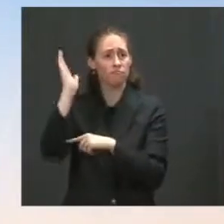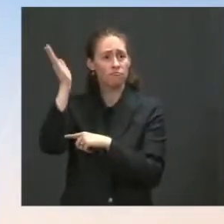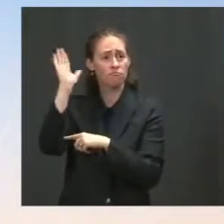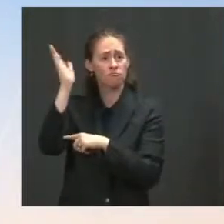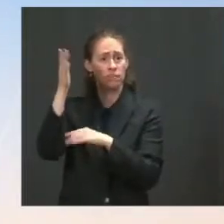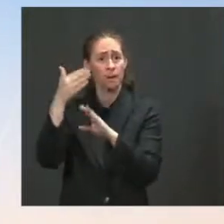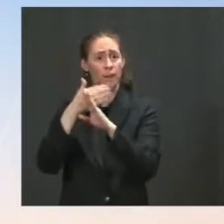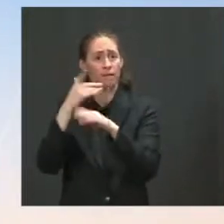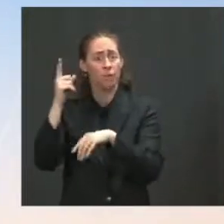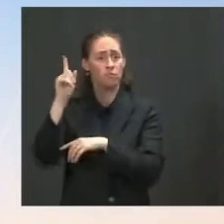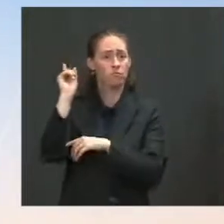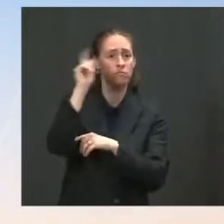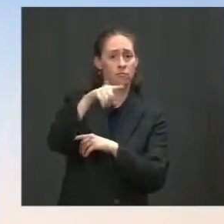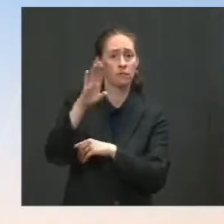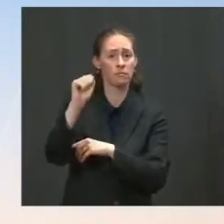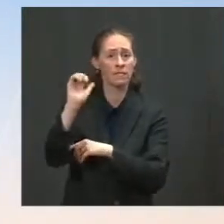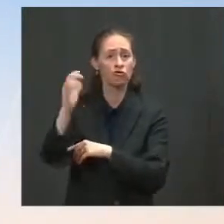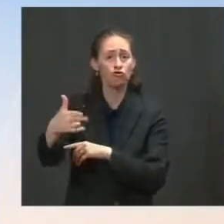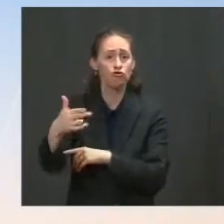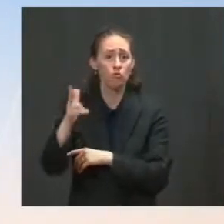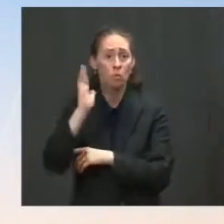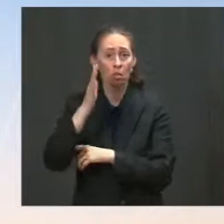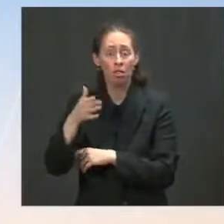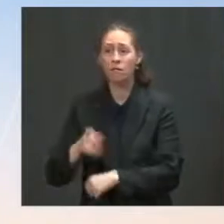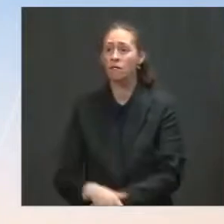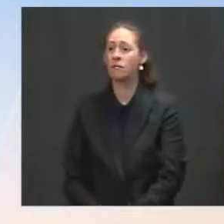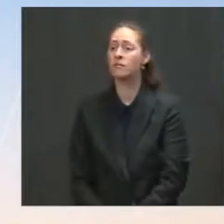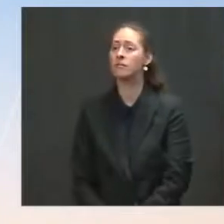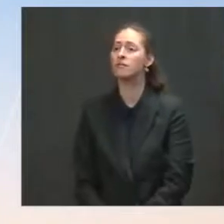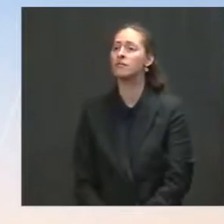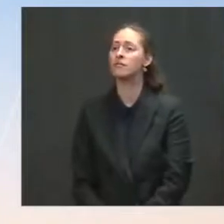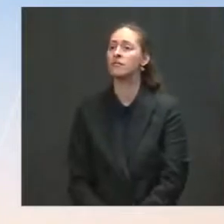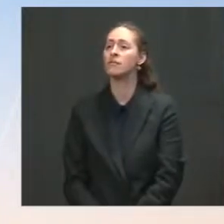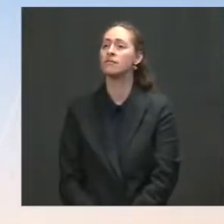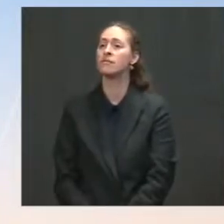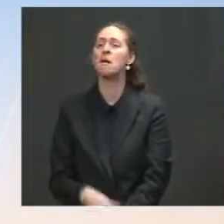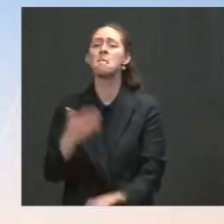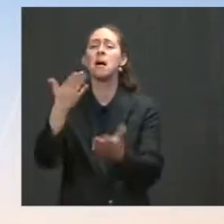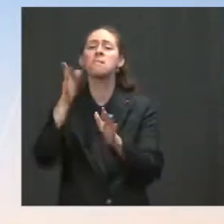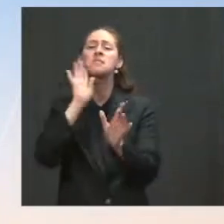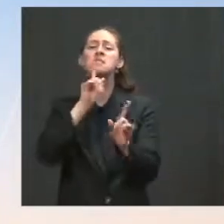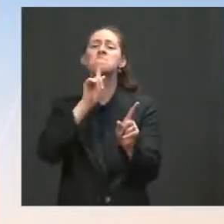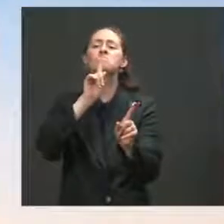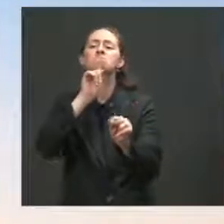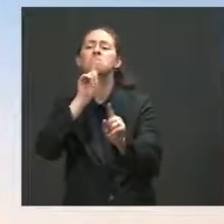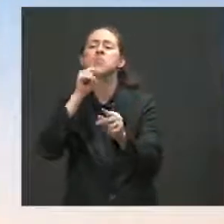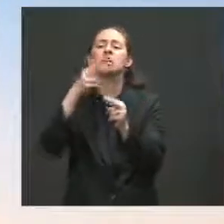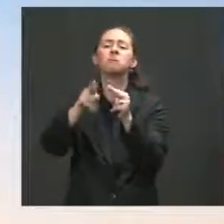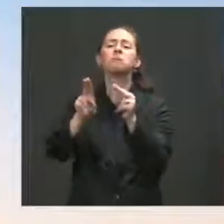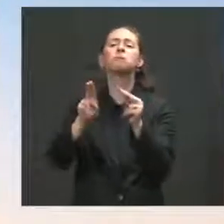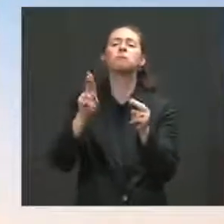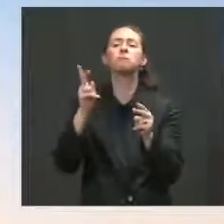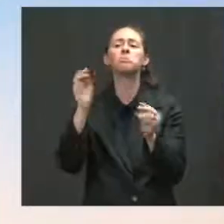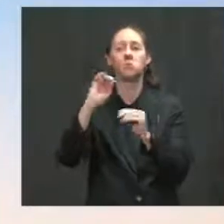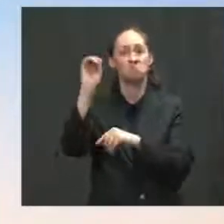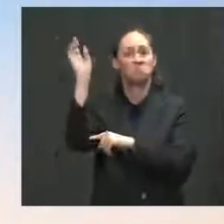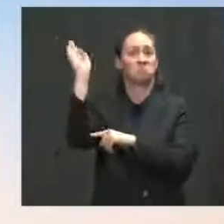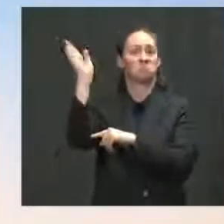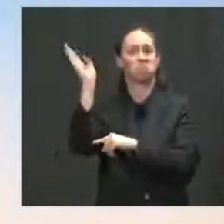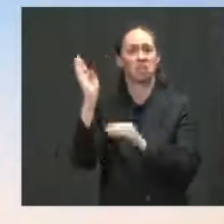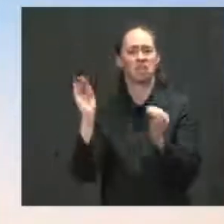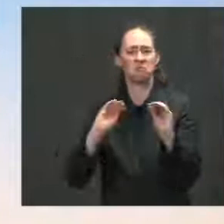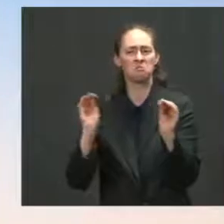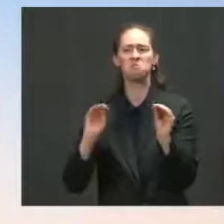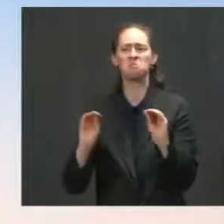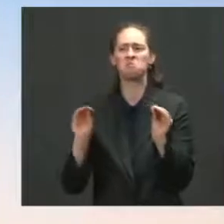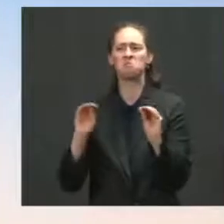some questions at some point, but no plans for a formal press conference. We've got a lot going on here, as you all know. And then also, any chance that Team USA might be